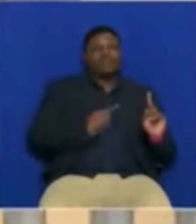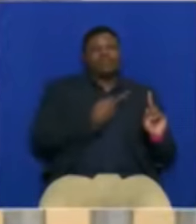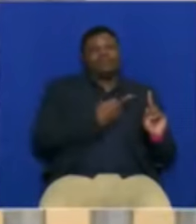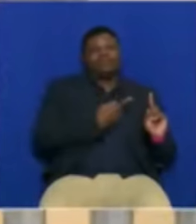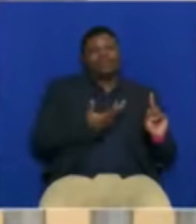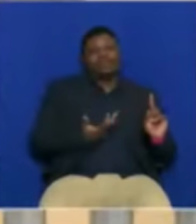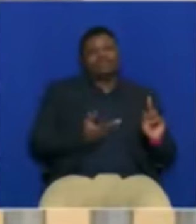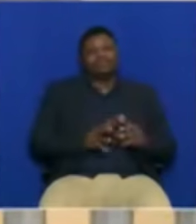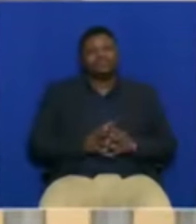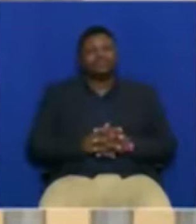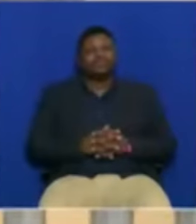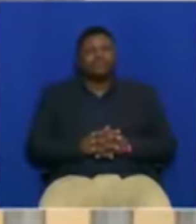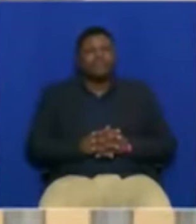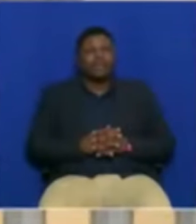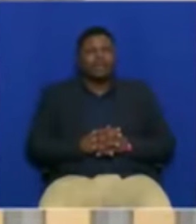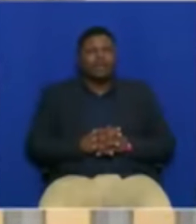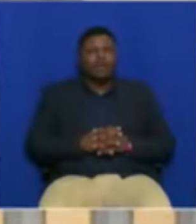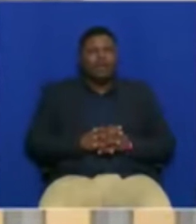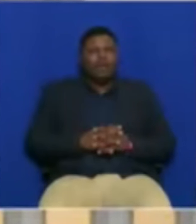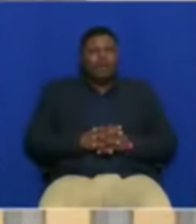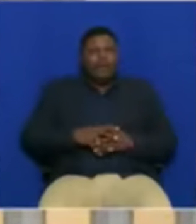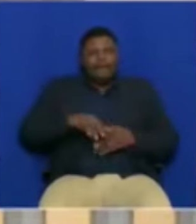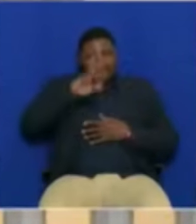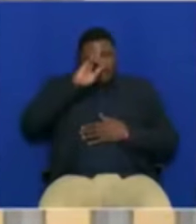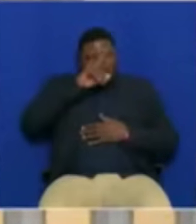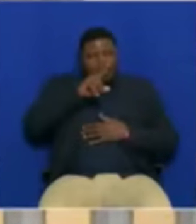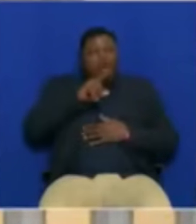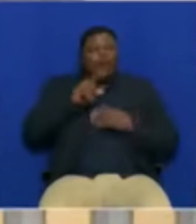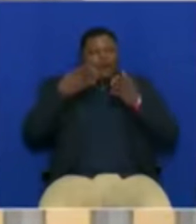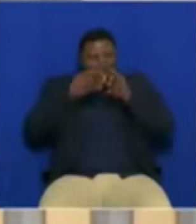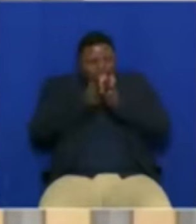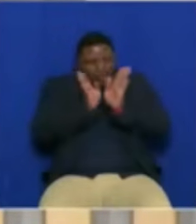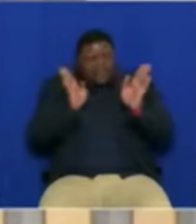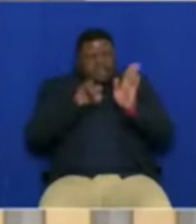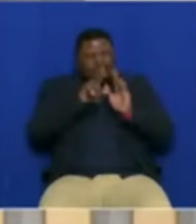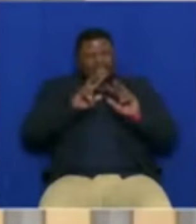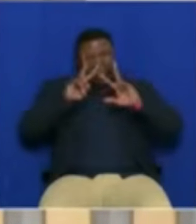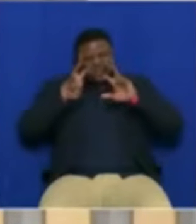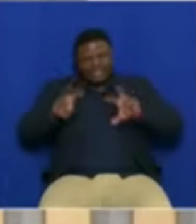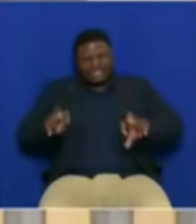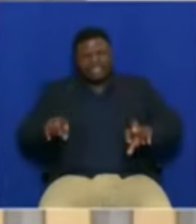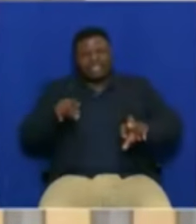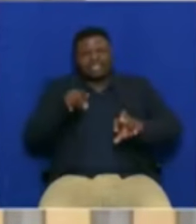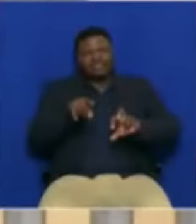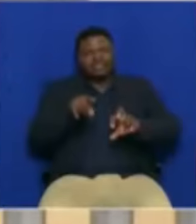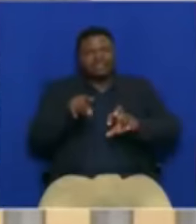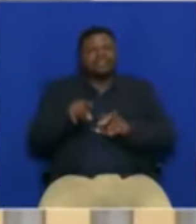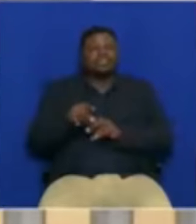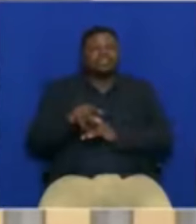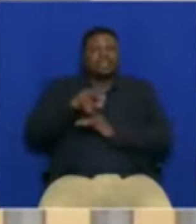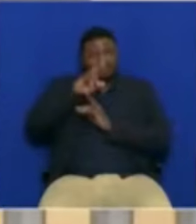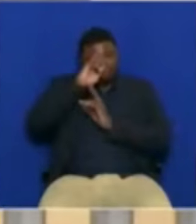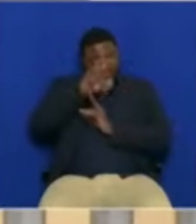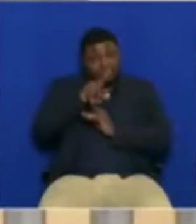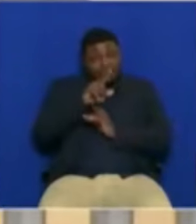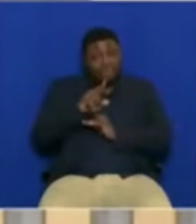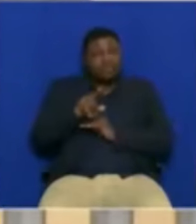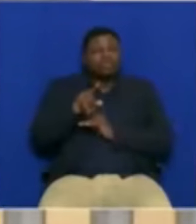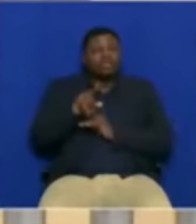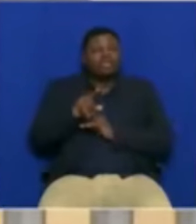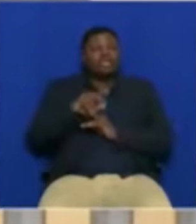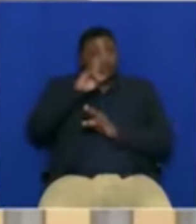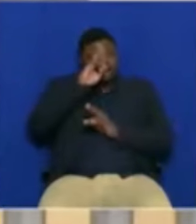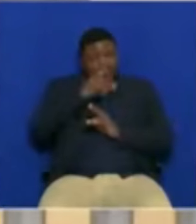it's a broad investigation. After the broad investigation, there's specifics. So the tasking is given by Chief